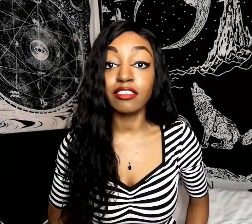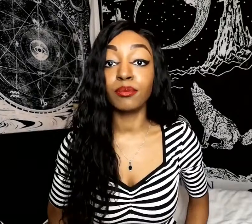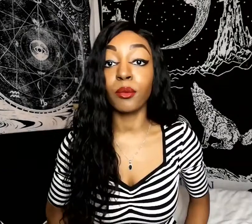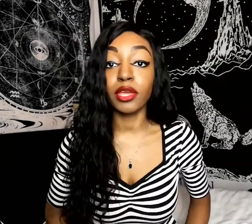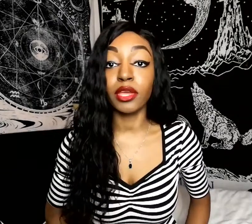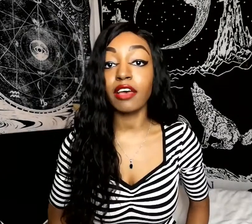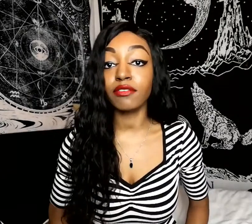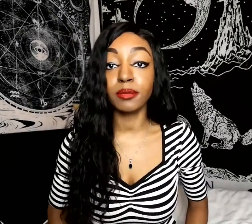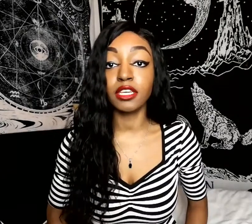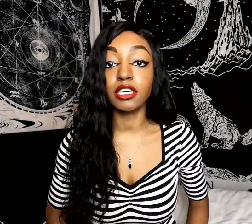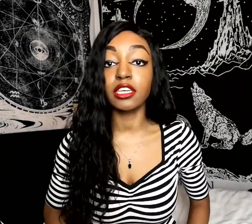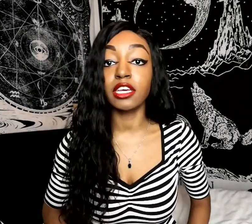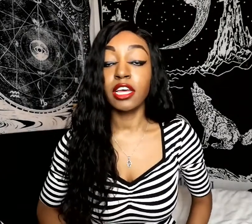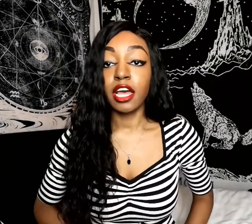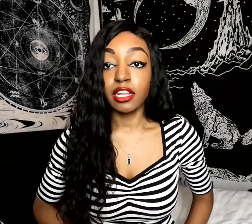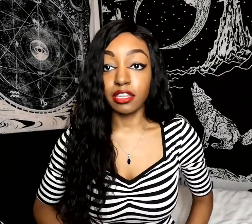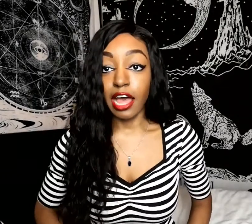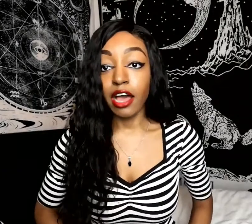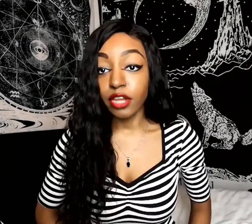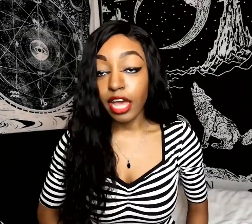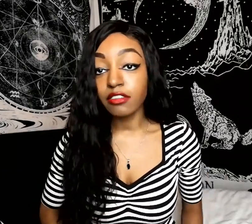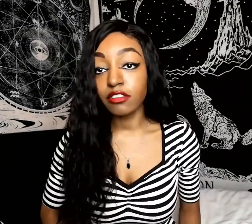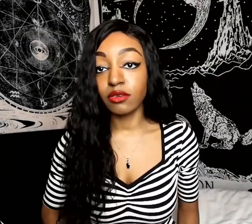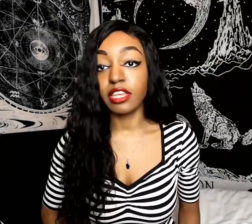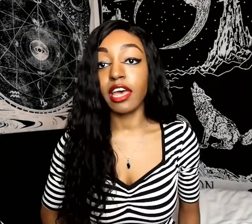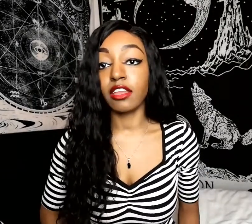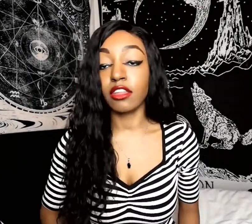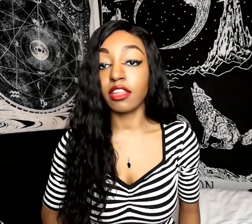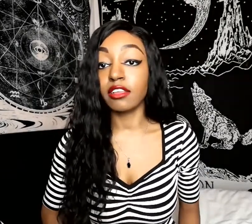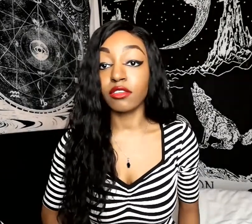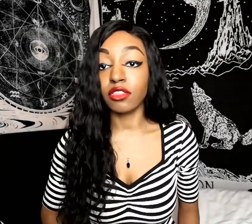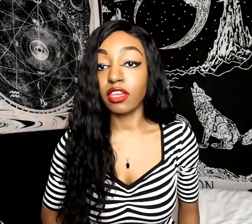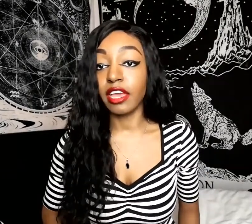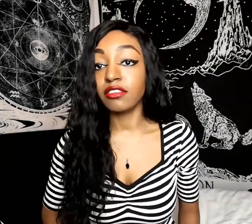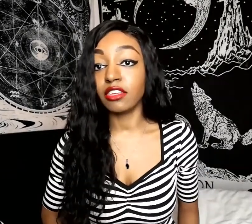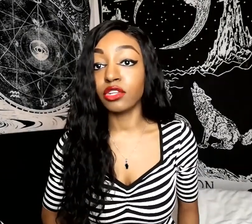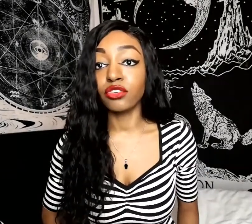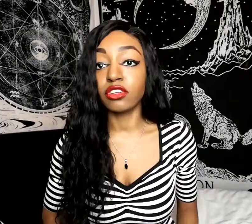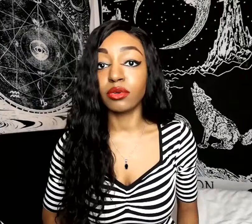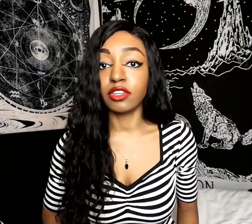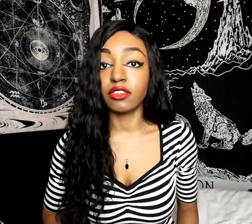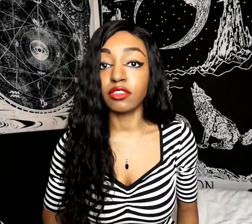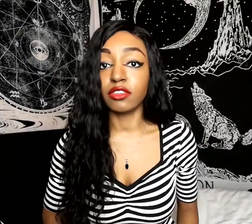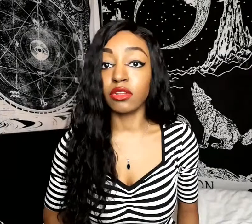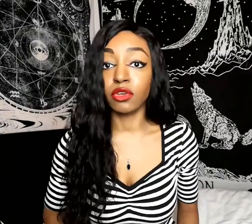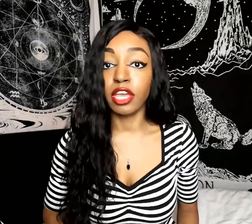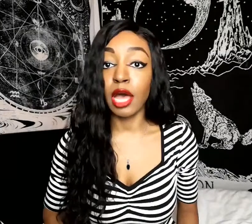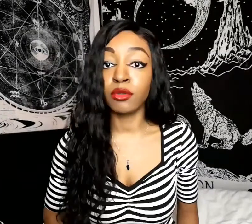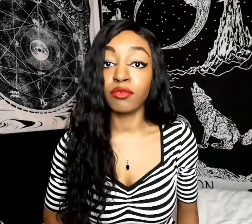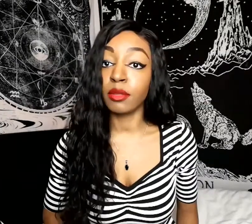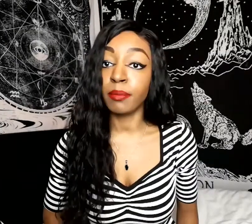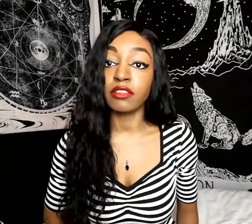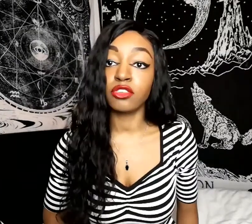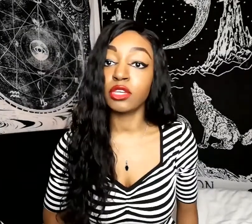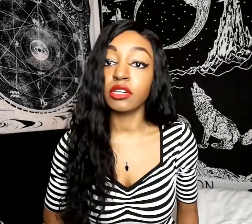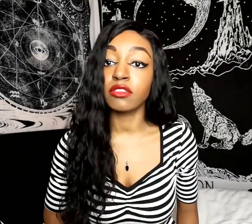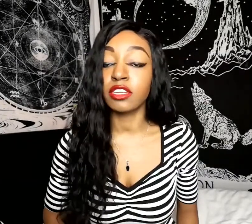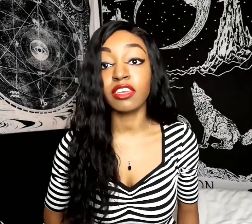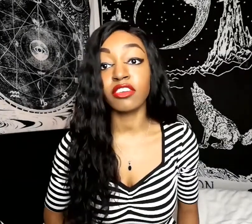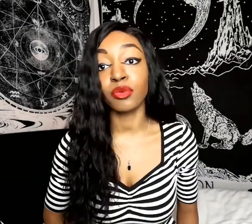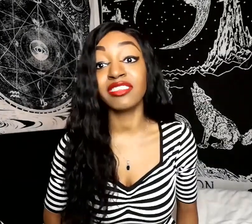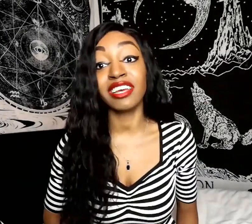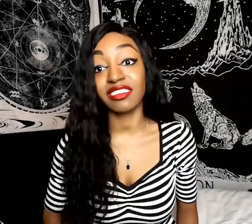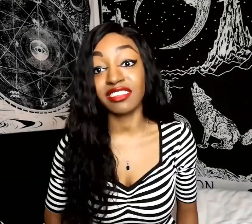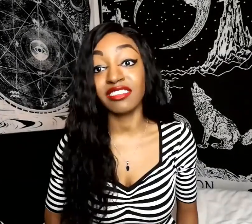like this, but we have to be loud. As you said, the ace inclusion within Stonewall has only happened within the past 2 years,